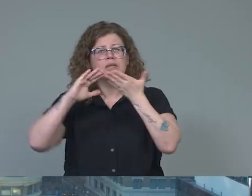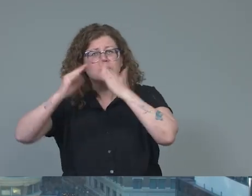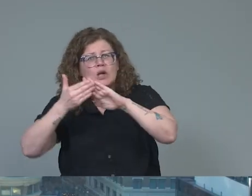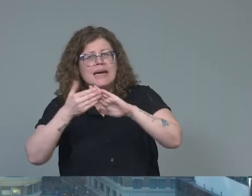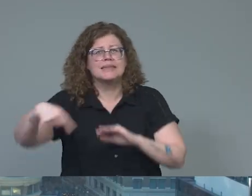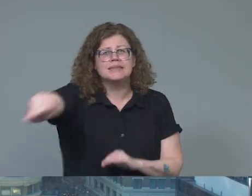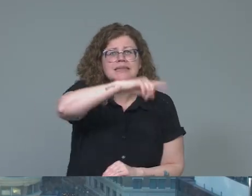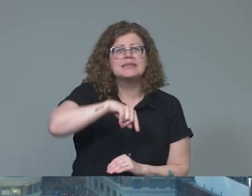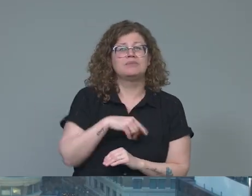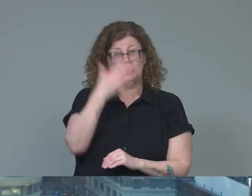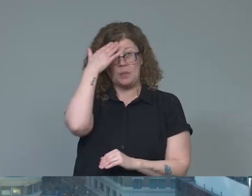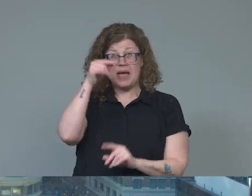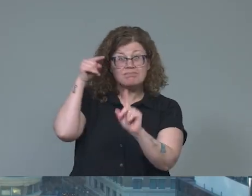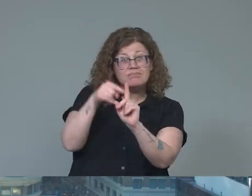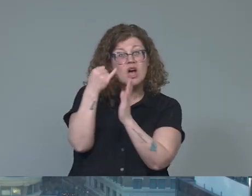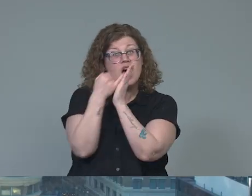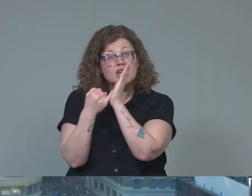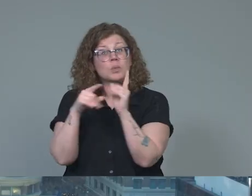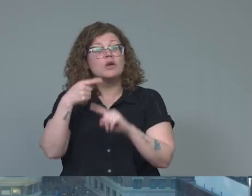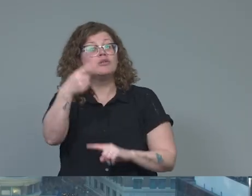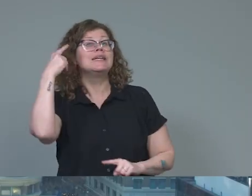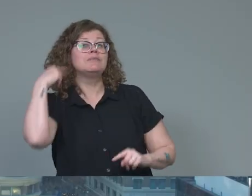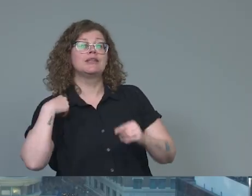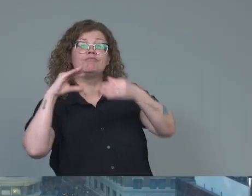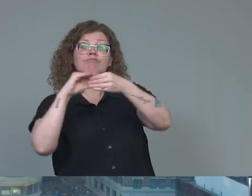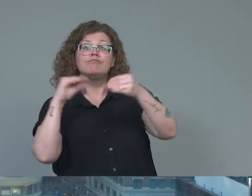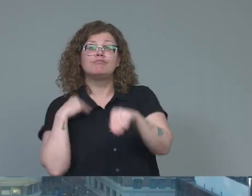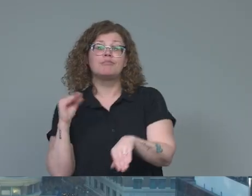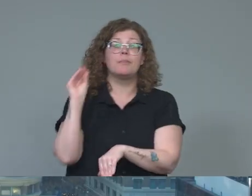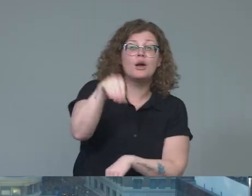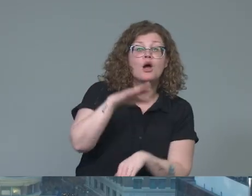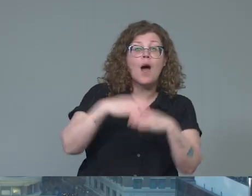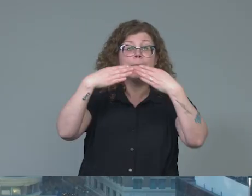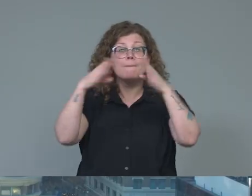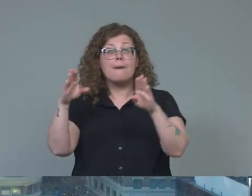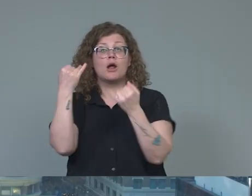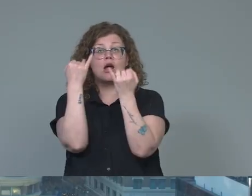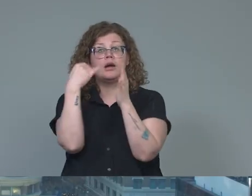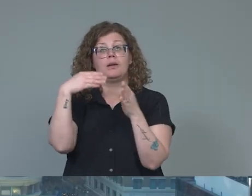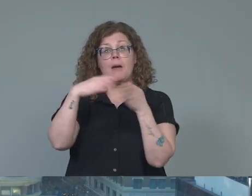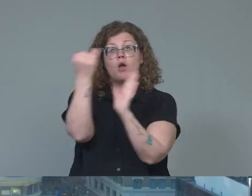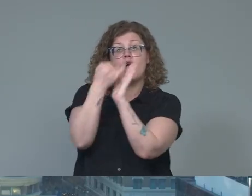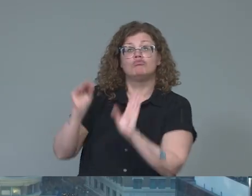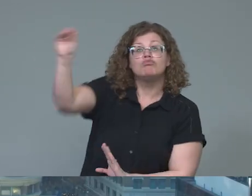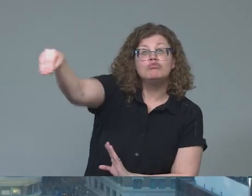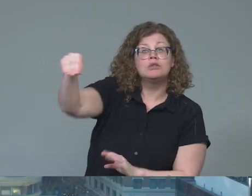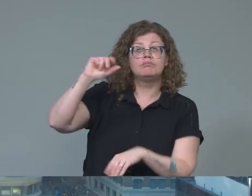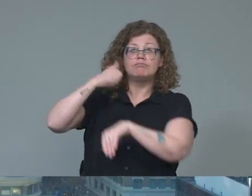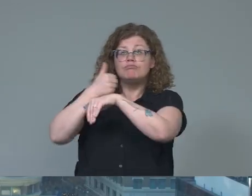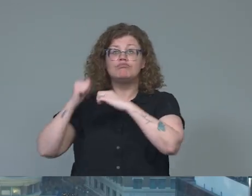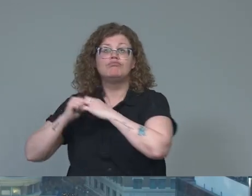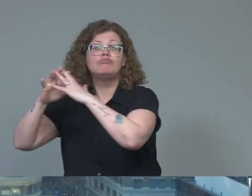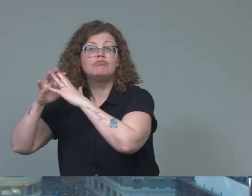in a foundation that says, when we look at the arts ecosystem, artists are the keystone species, like the buffalo is